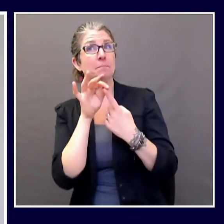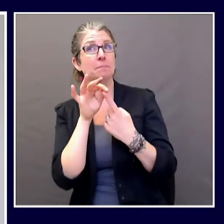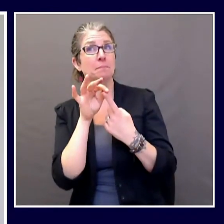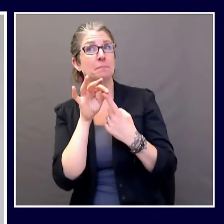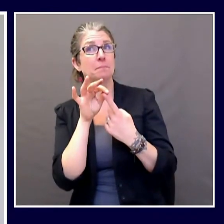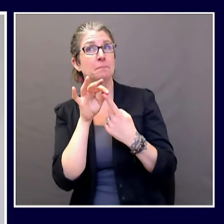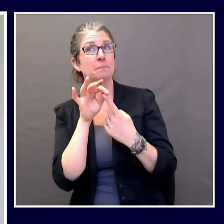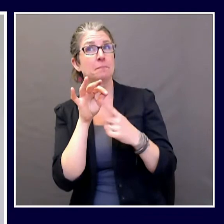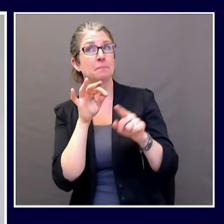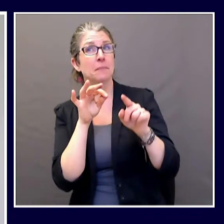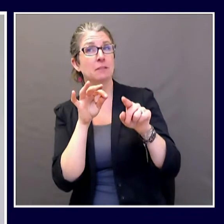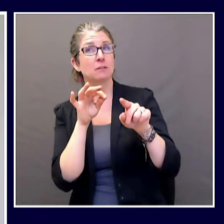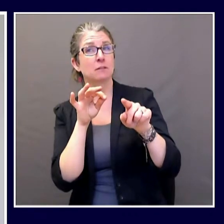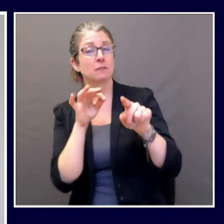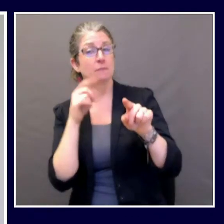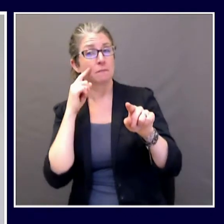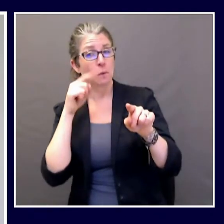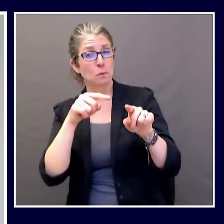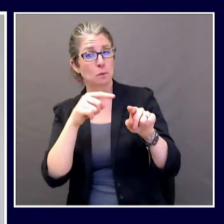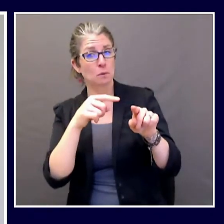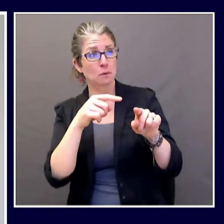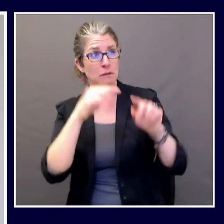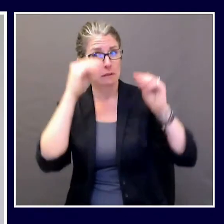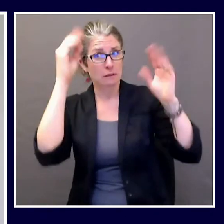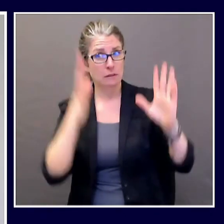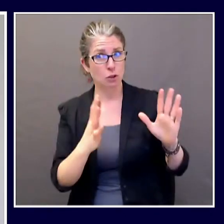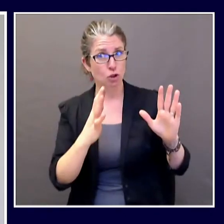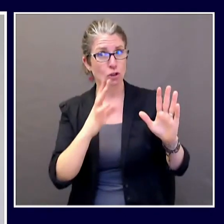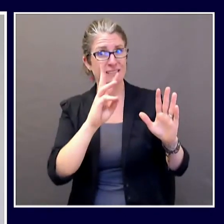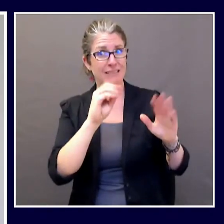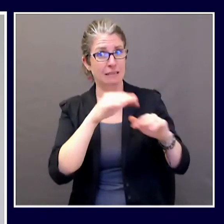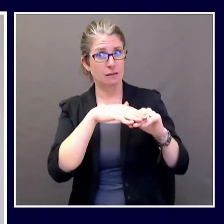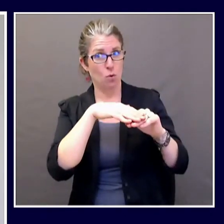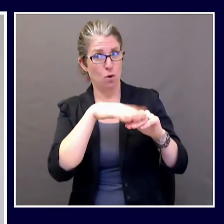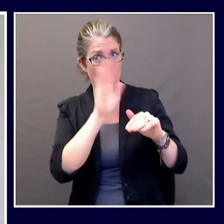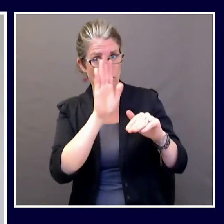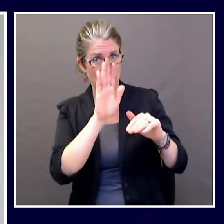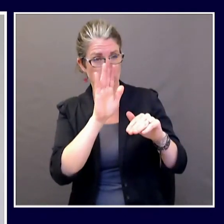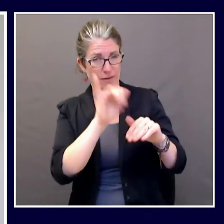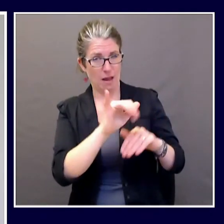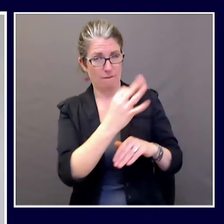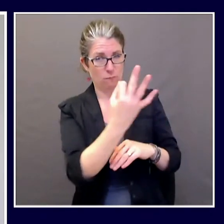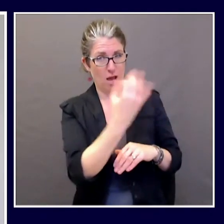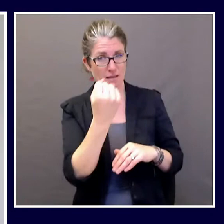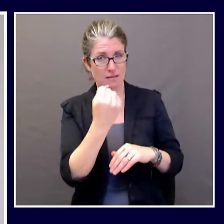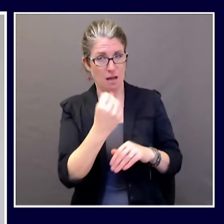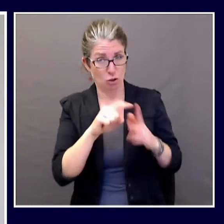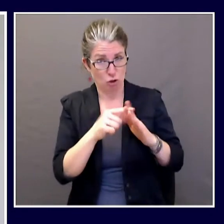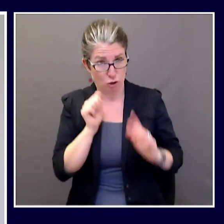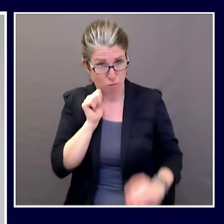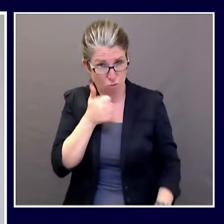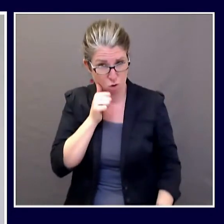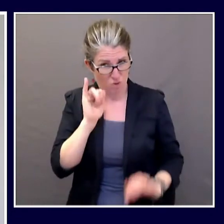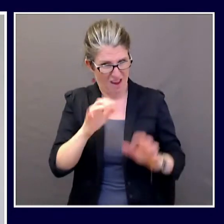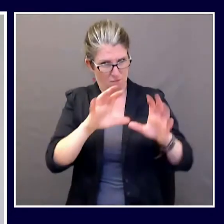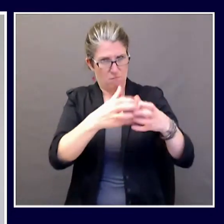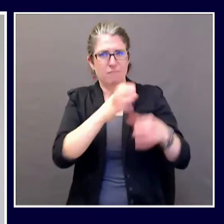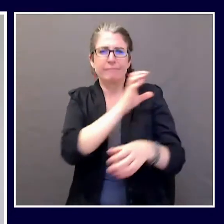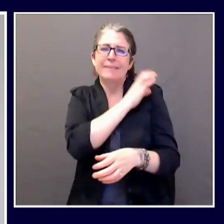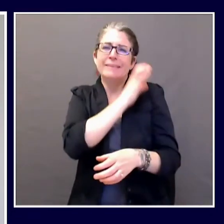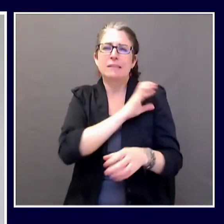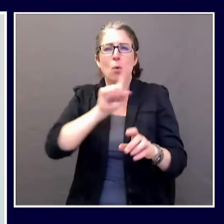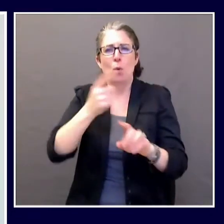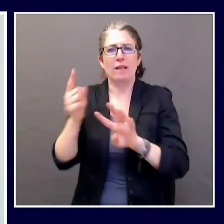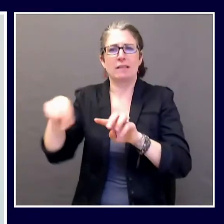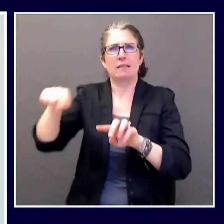plans there still the same, or has anything there been altered? No, and I'll speak to that. We're really